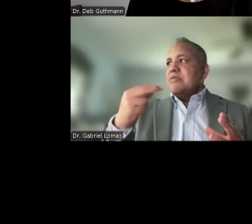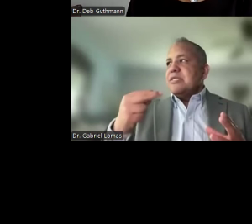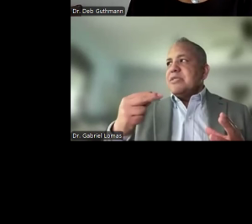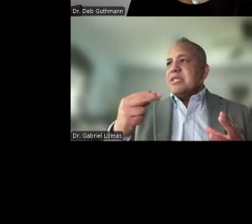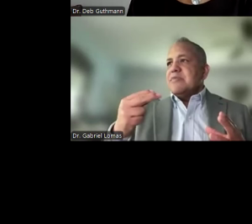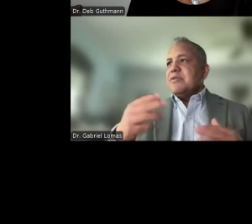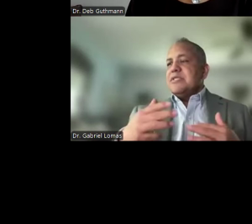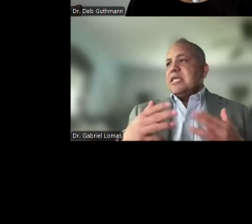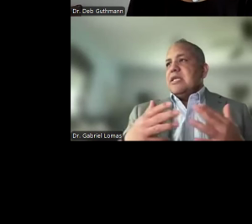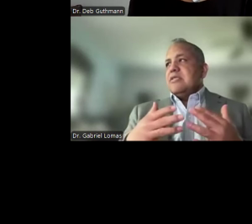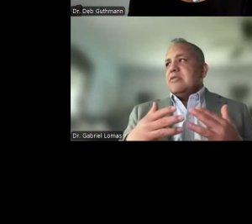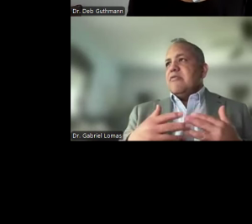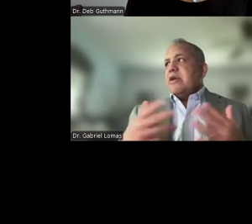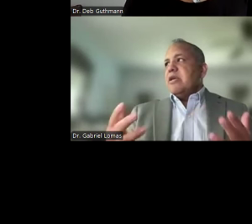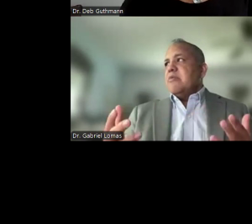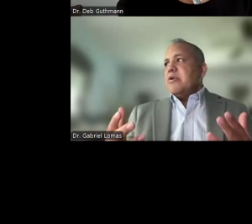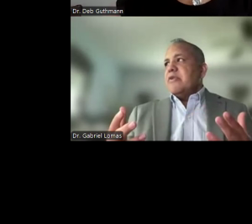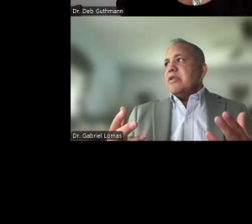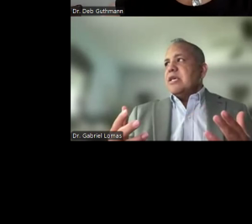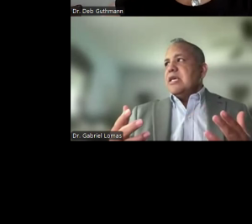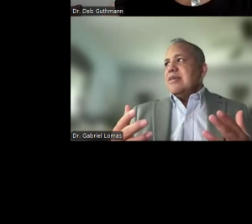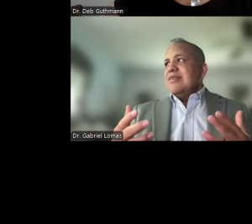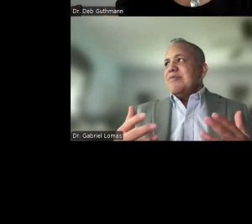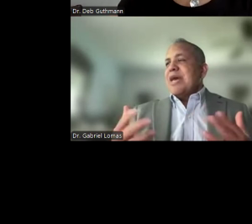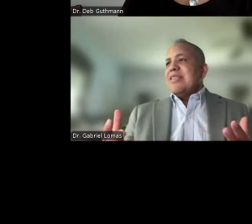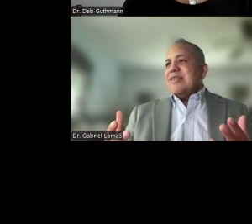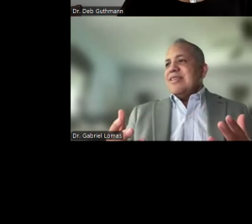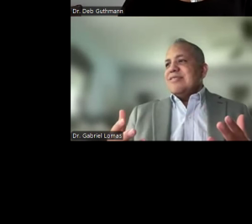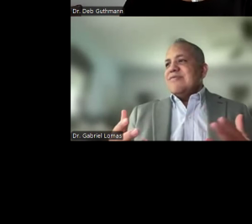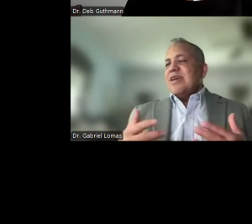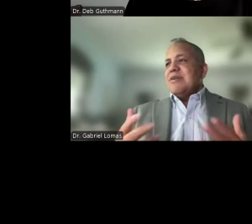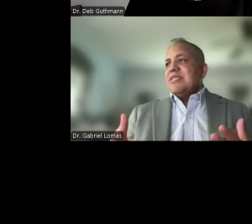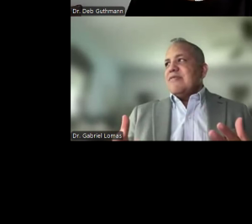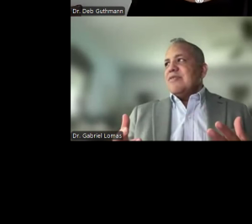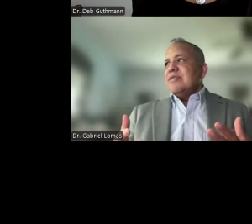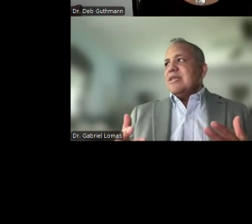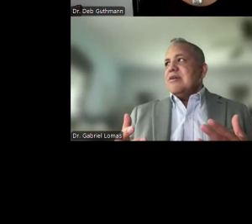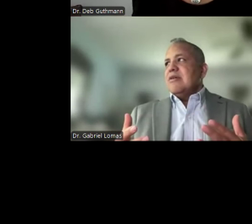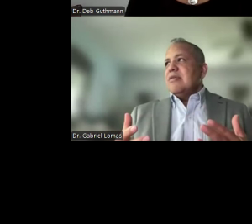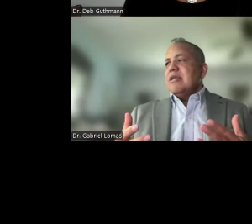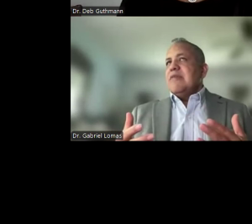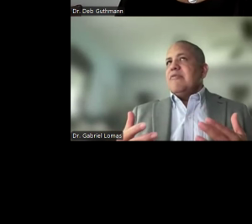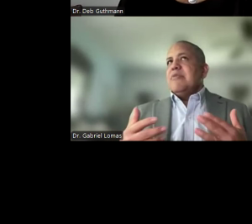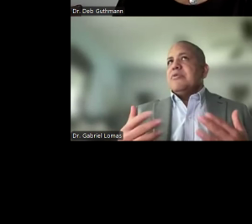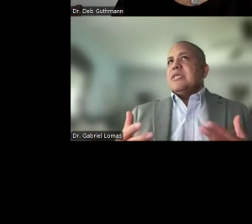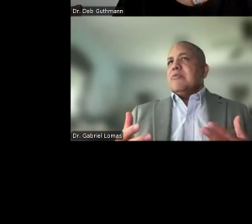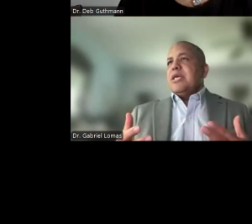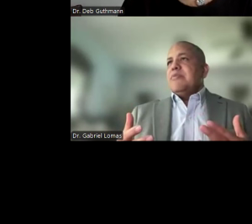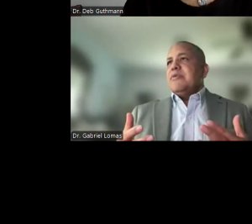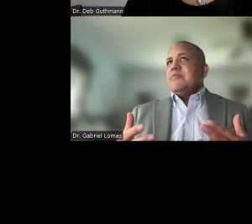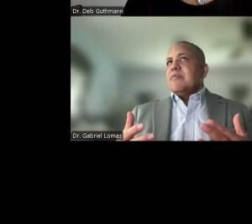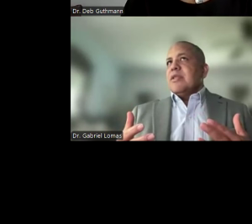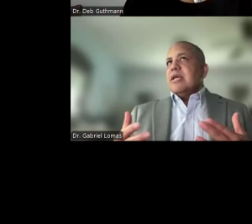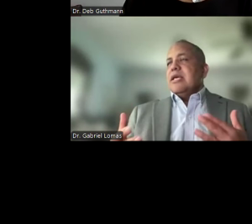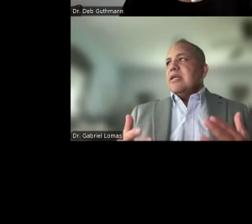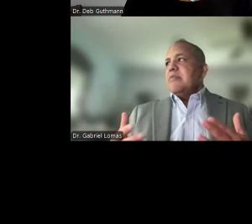just try to read someone's lips, you would see that it's a very imperfect, method, that it's very difficult, that even the most skilled